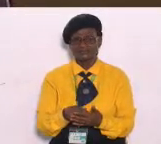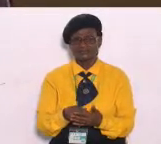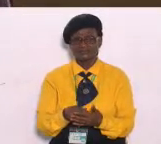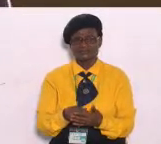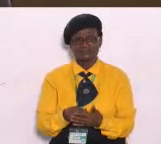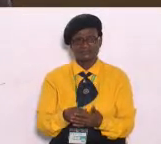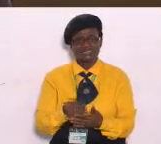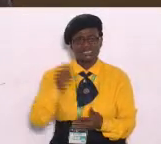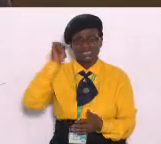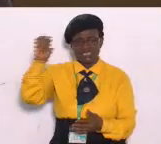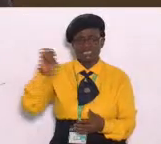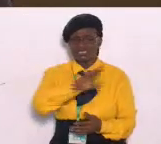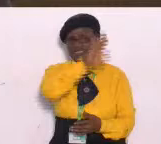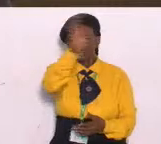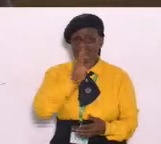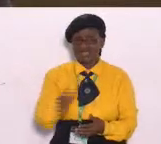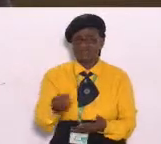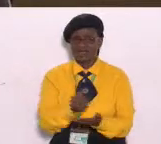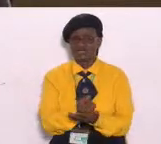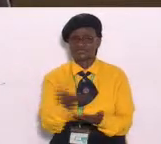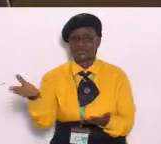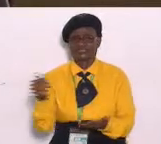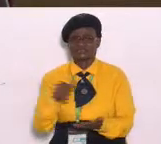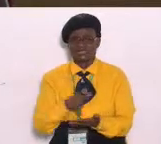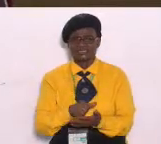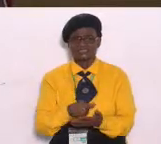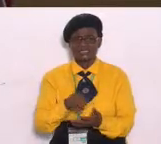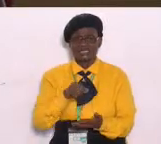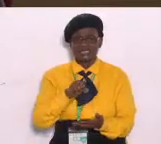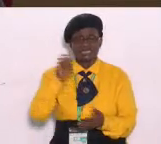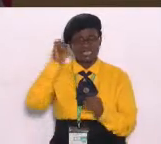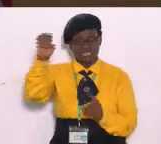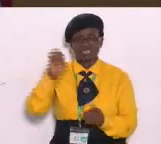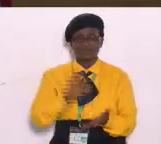He never spent it. He became a leper.